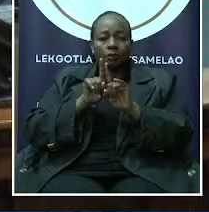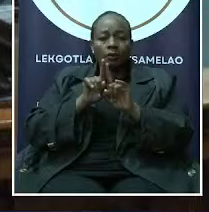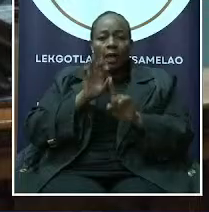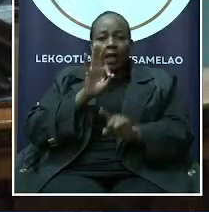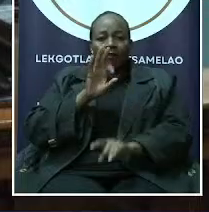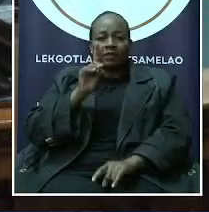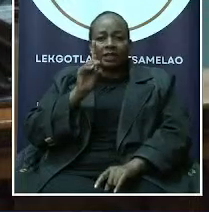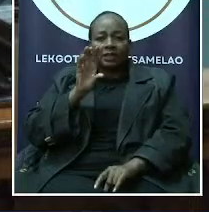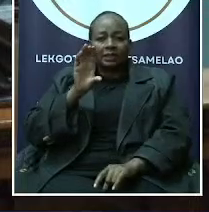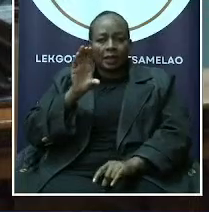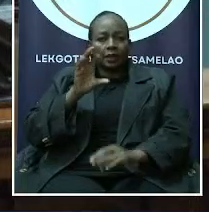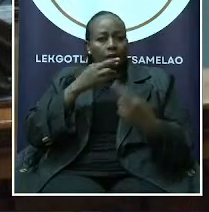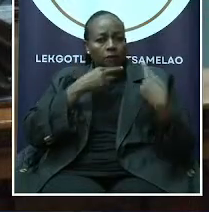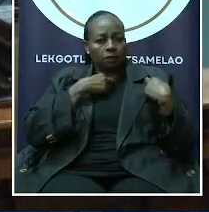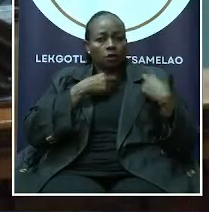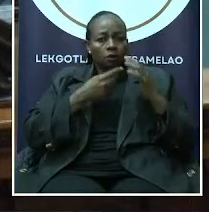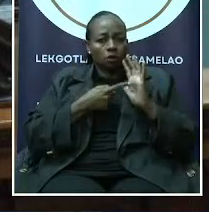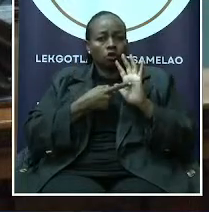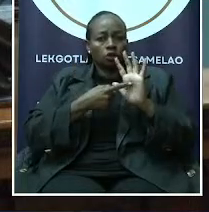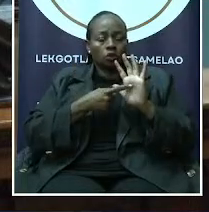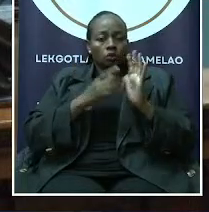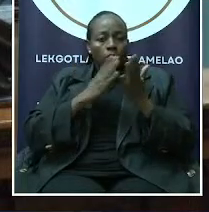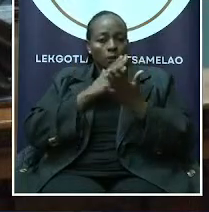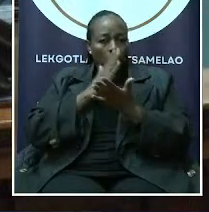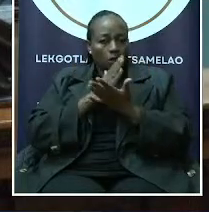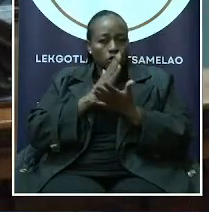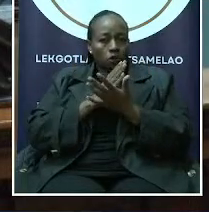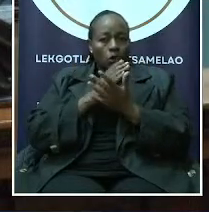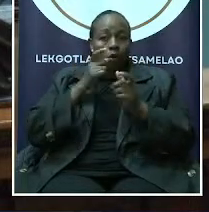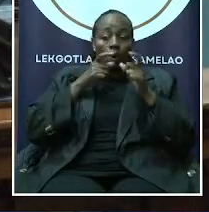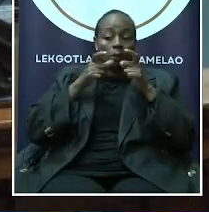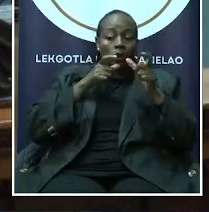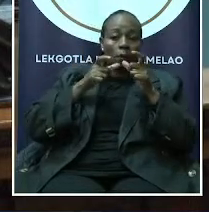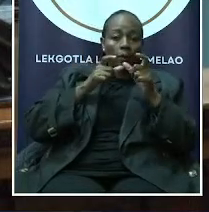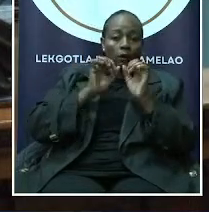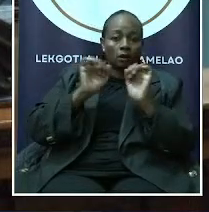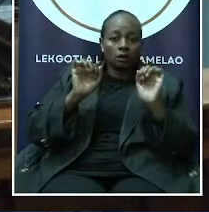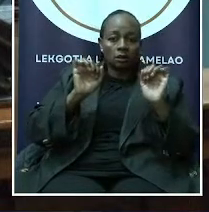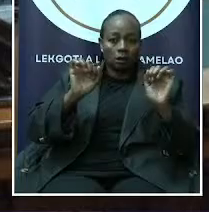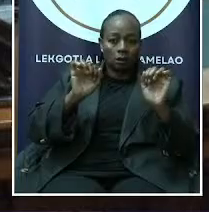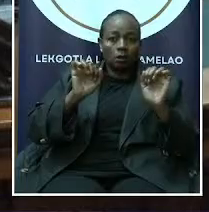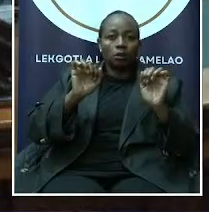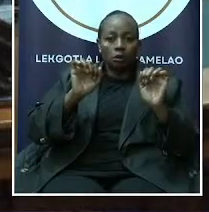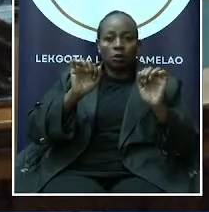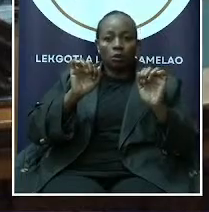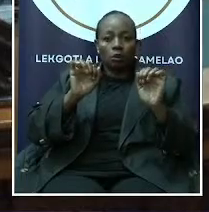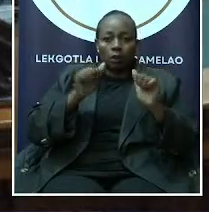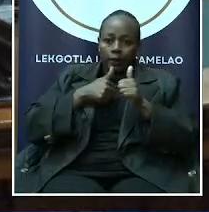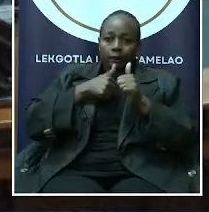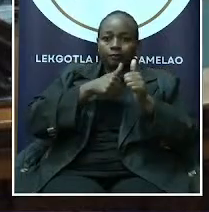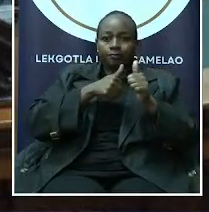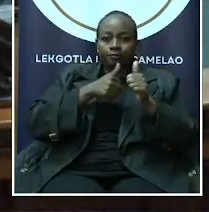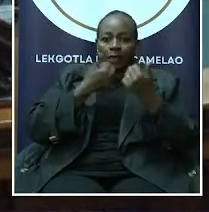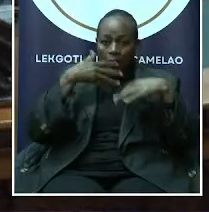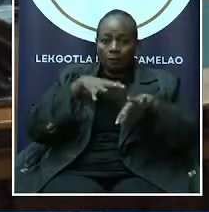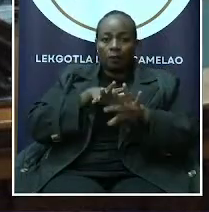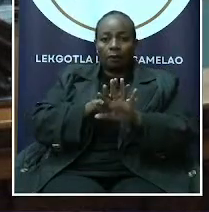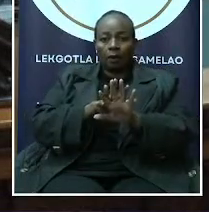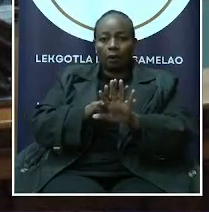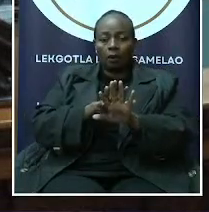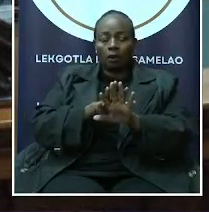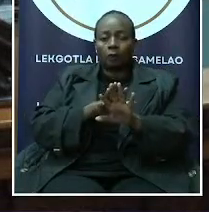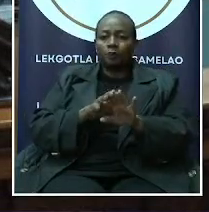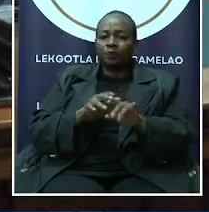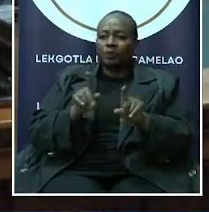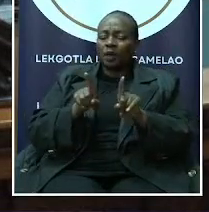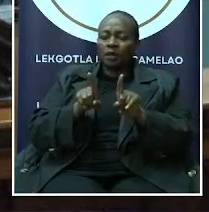Corporation to make sure that your inputs are also taking into considerations things